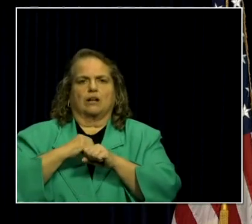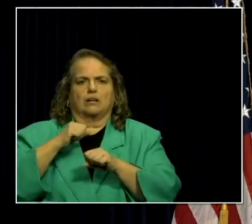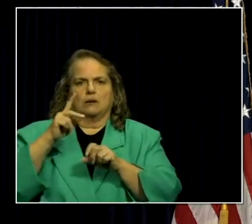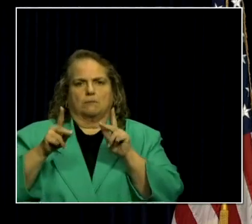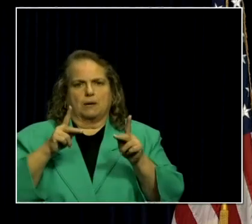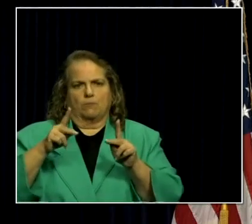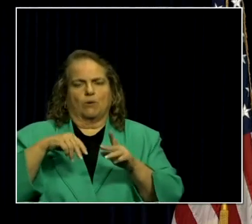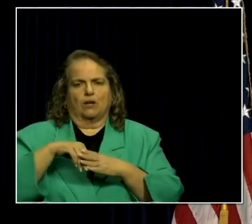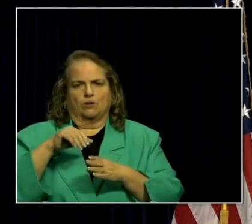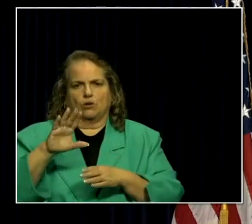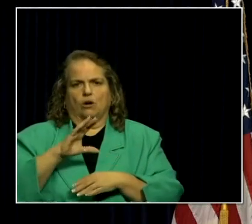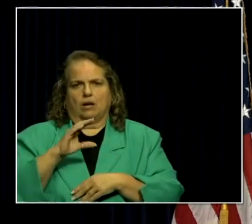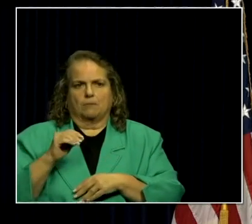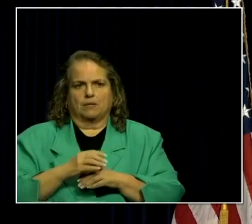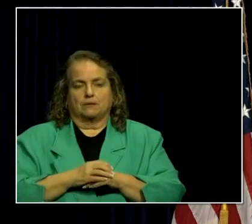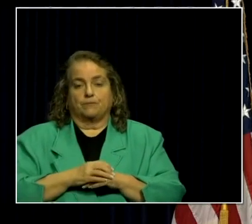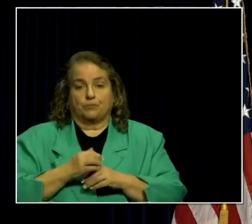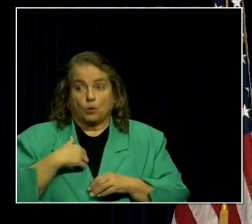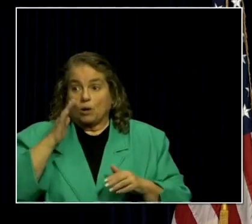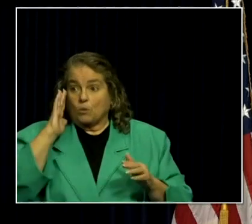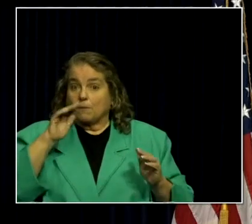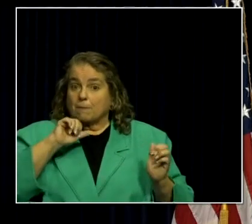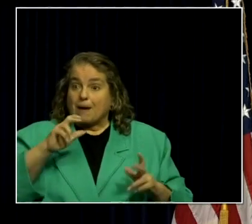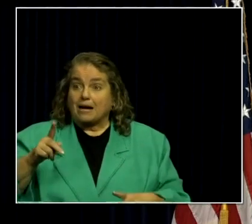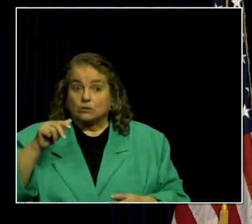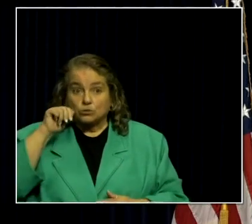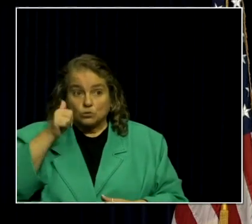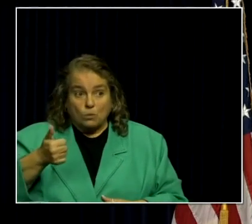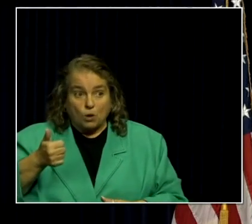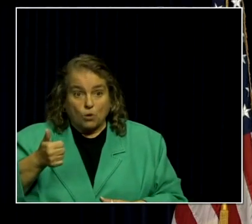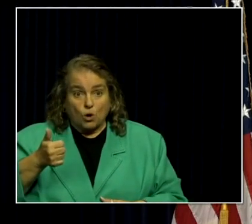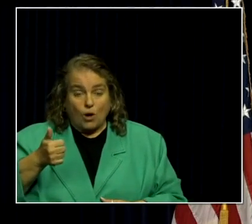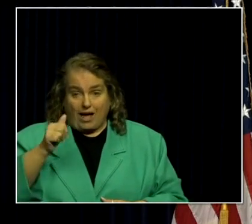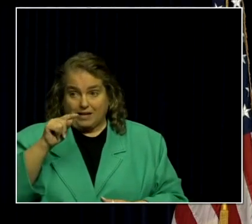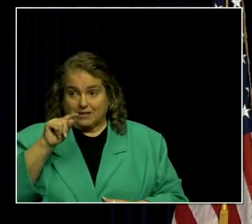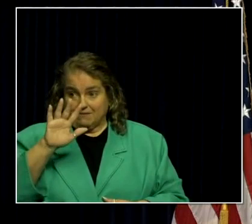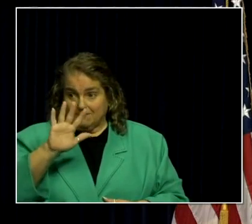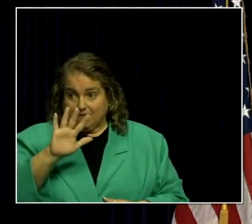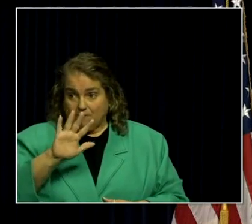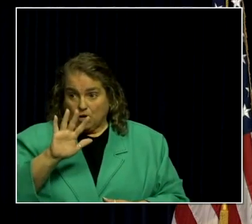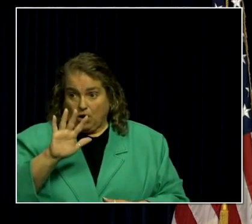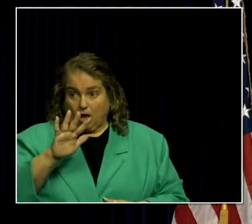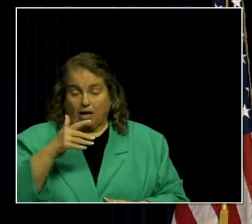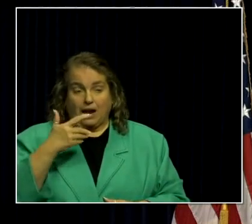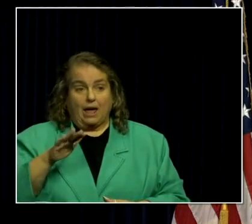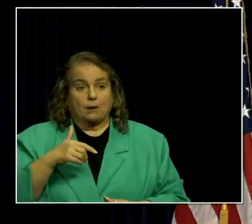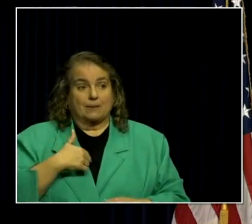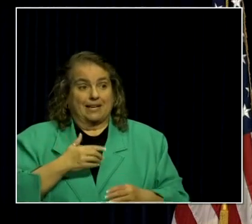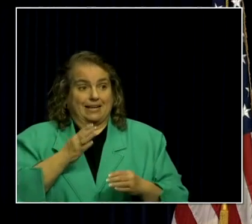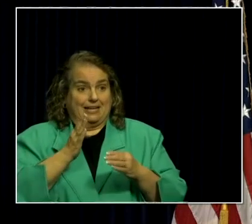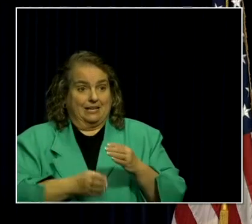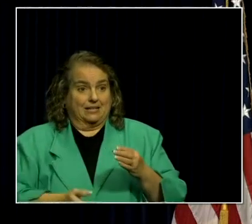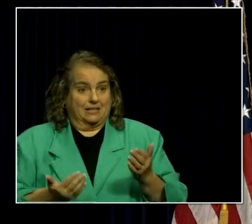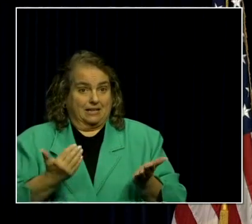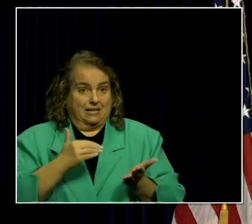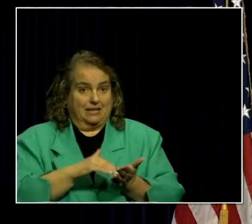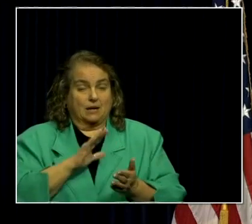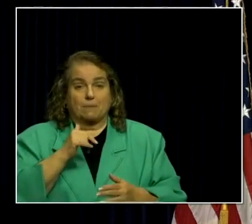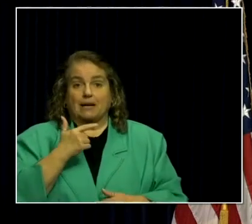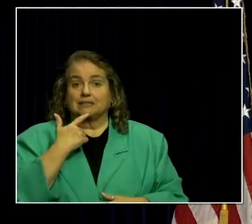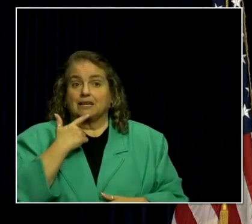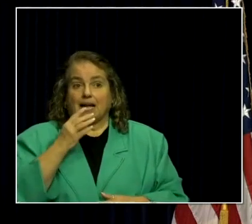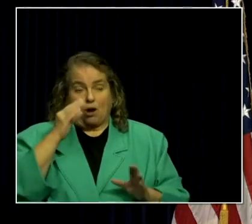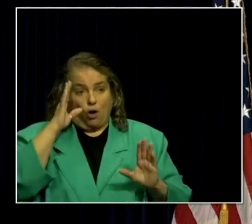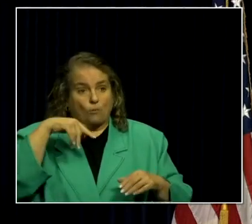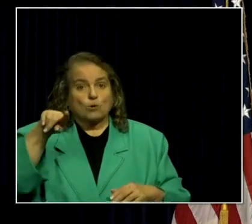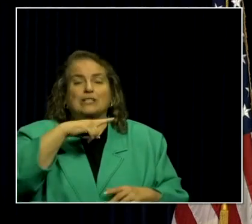people around us. All right, we will be back tomorrow at 5 o'clock. Let me just end again by saying, and I